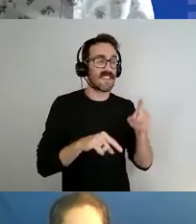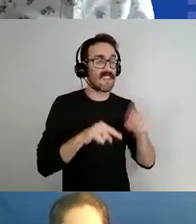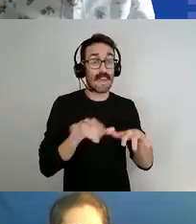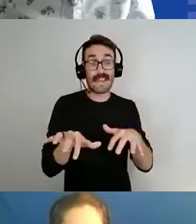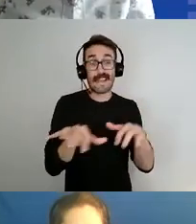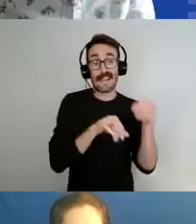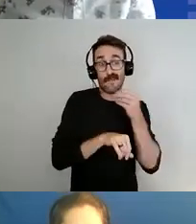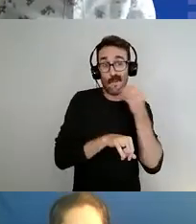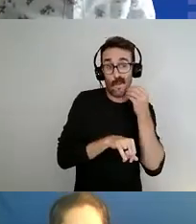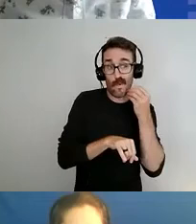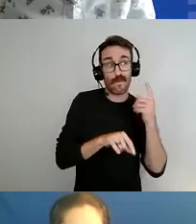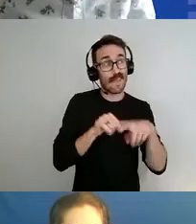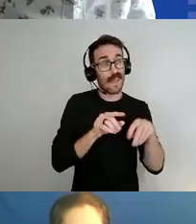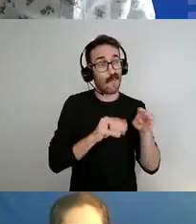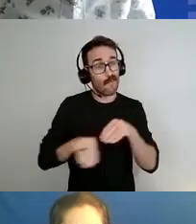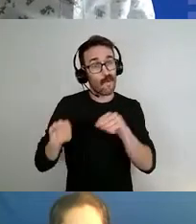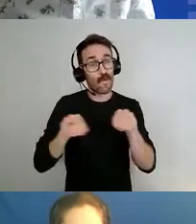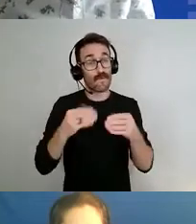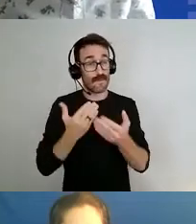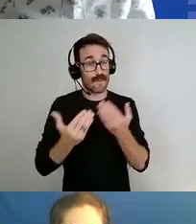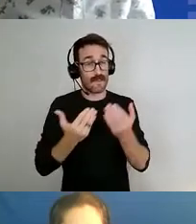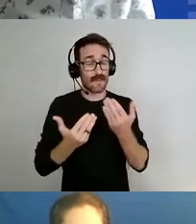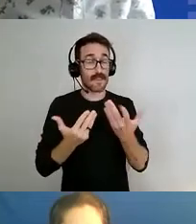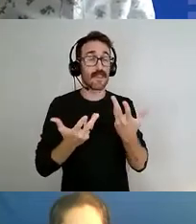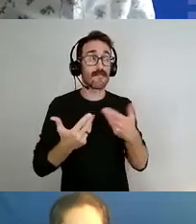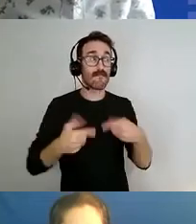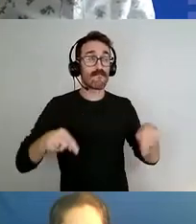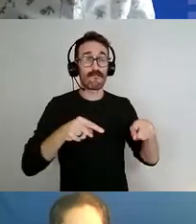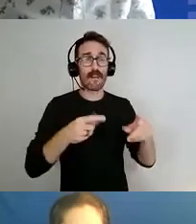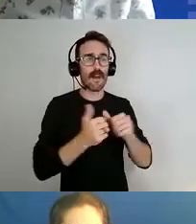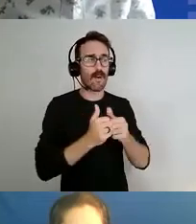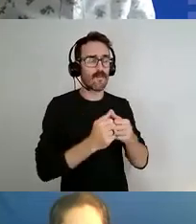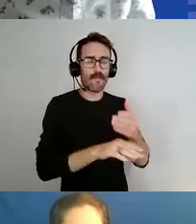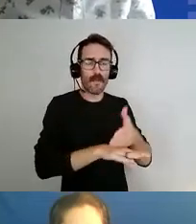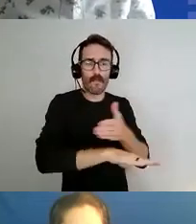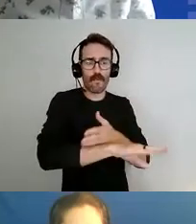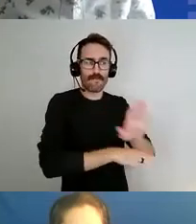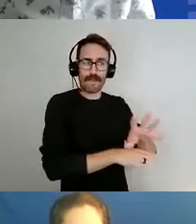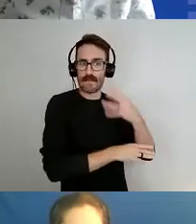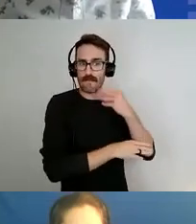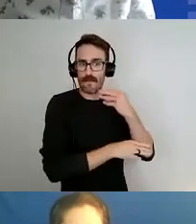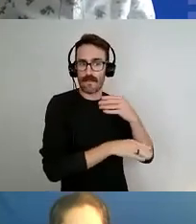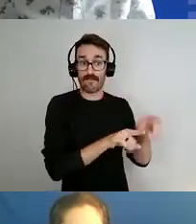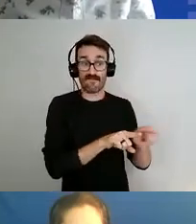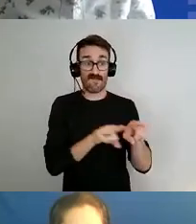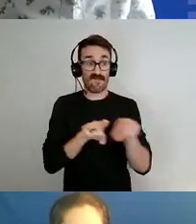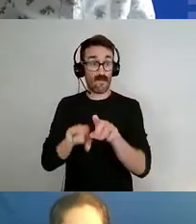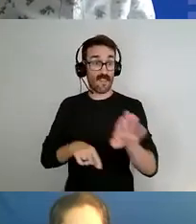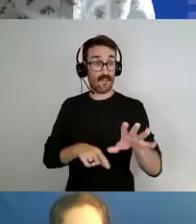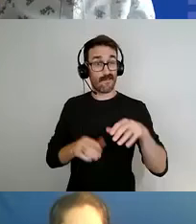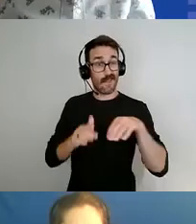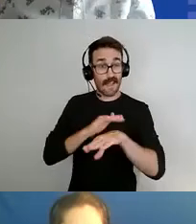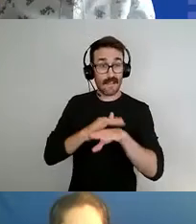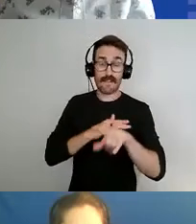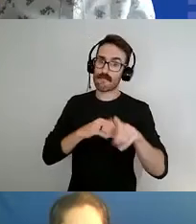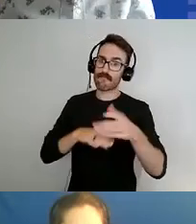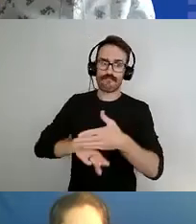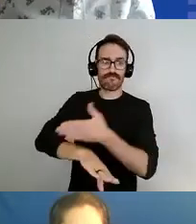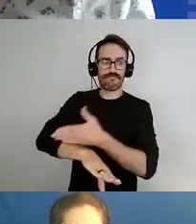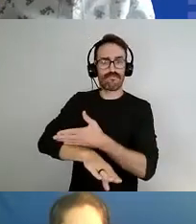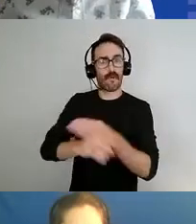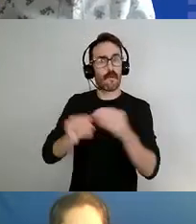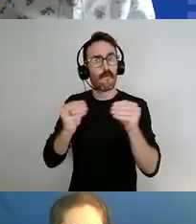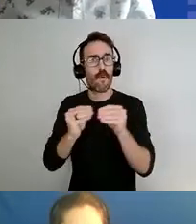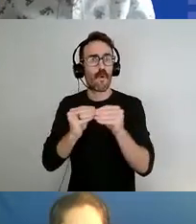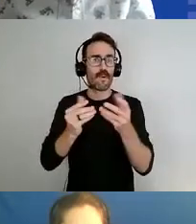or limitations, and reducing barriers to access to care. So including building more services